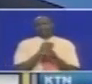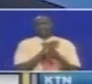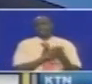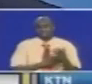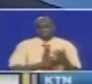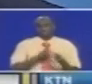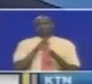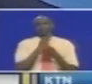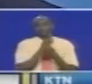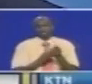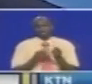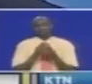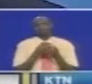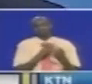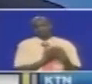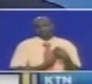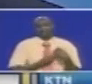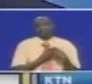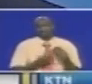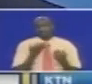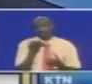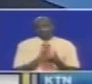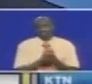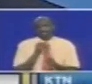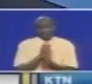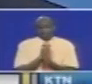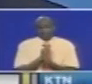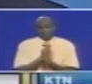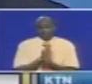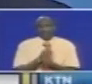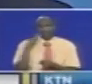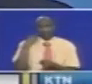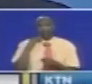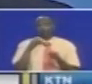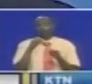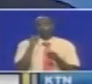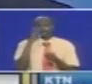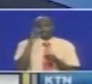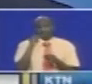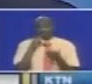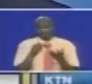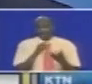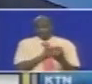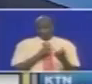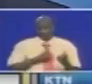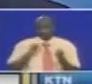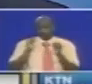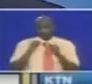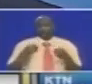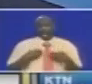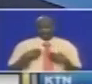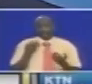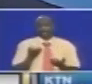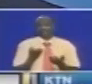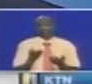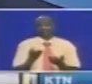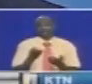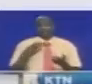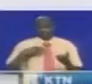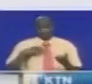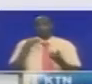actually now leaving the commission. Yes. And the last question was ODM. Yep. The commission can conduct elections for anybody who